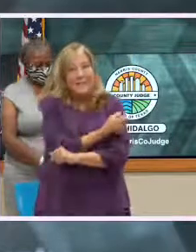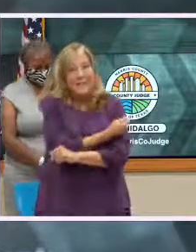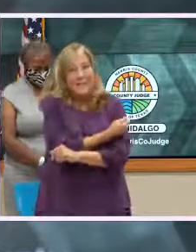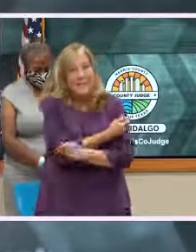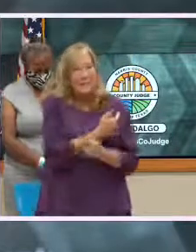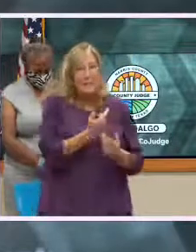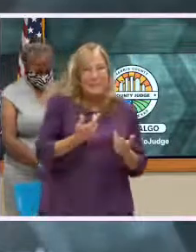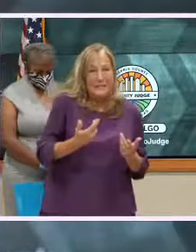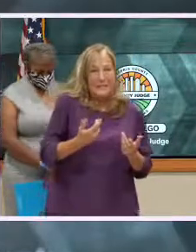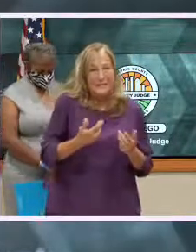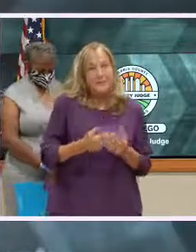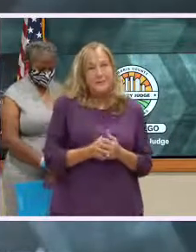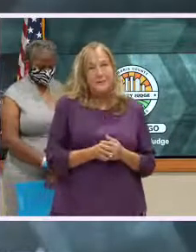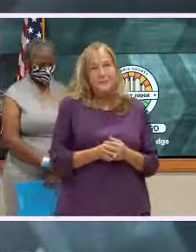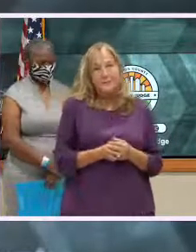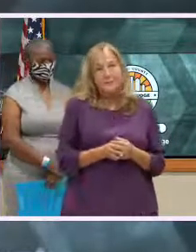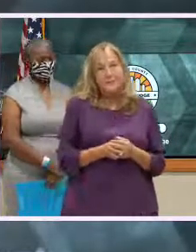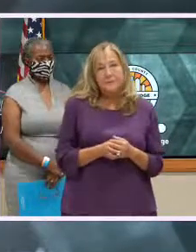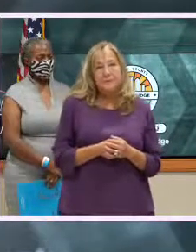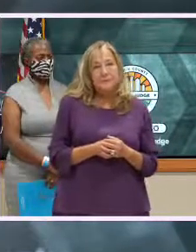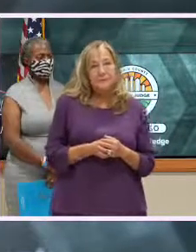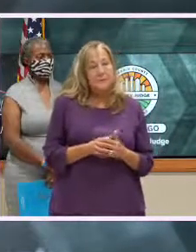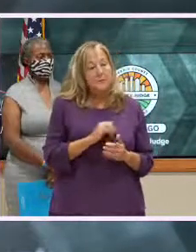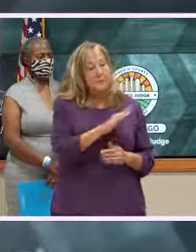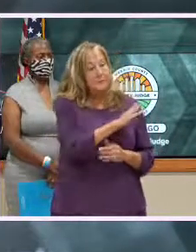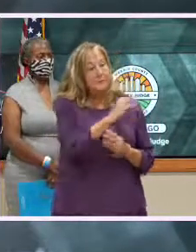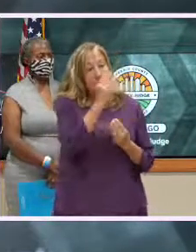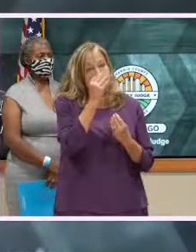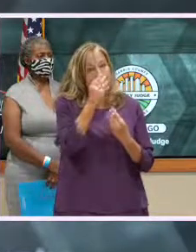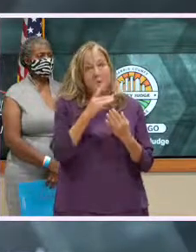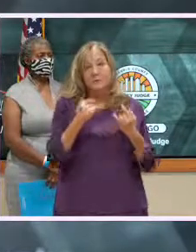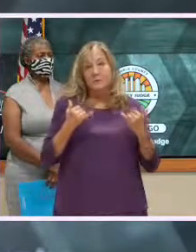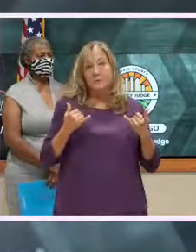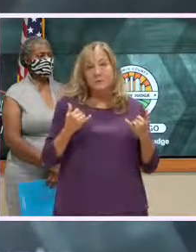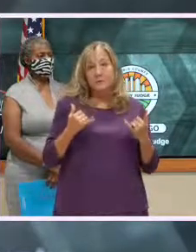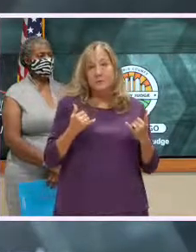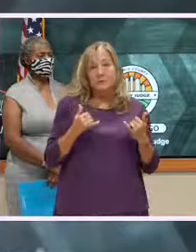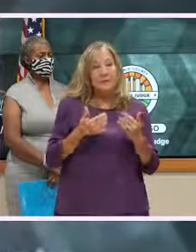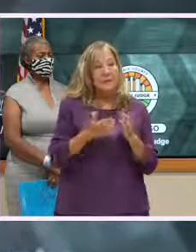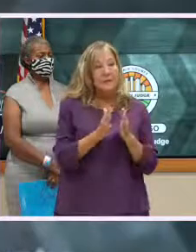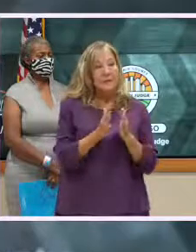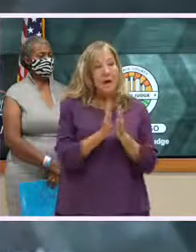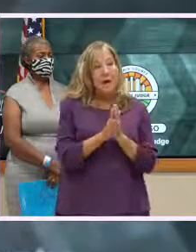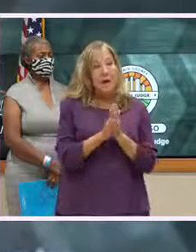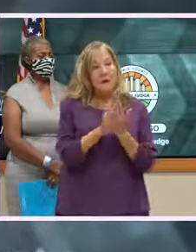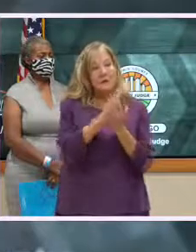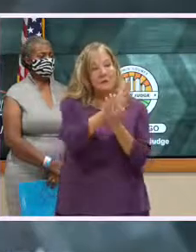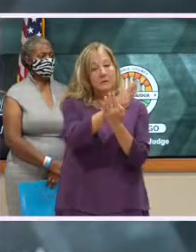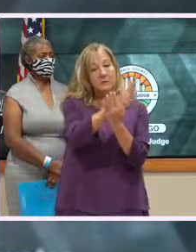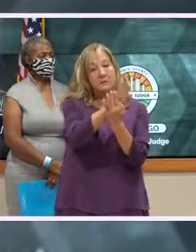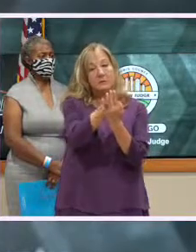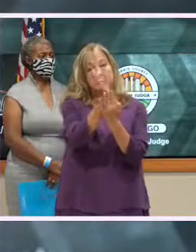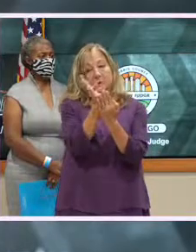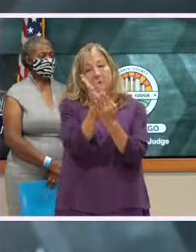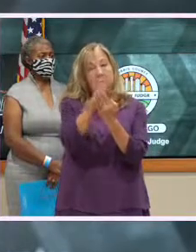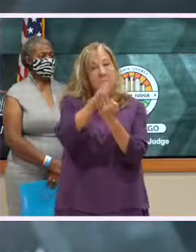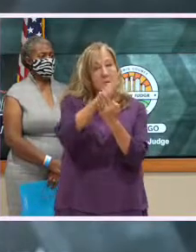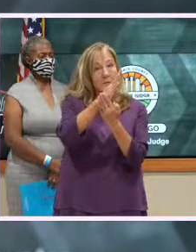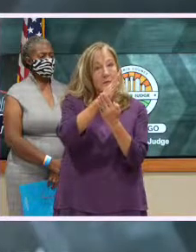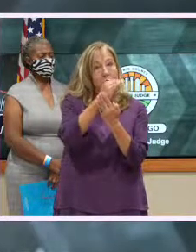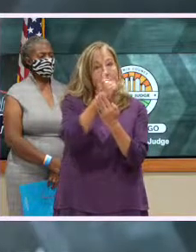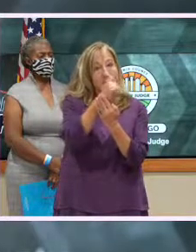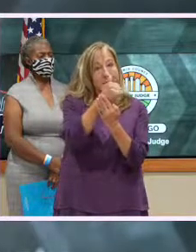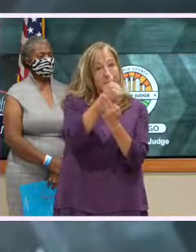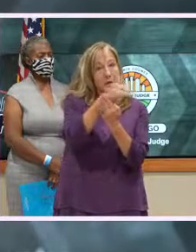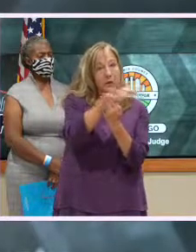data, today I am directing the county to raise its threat level from threat level yellow